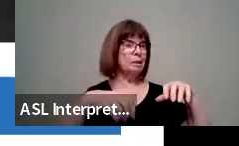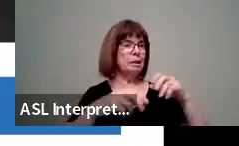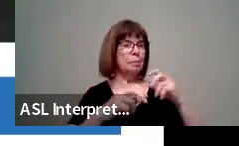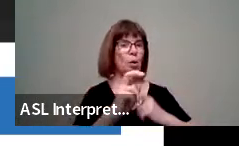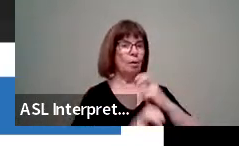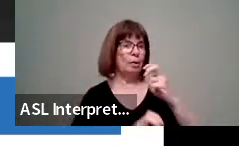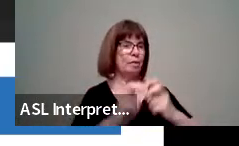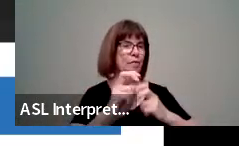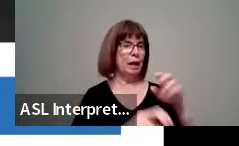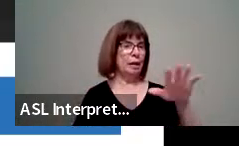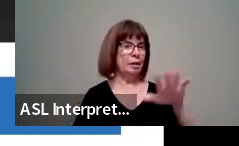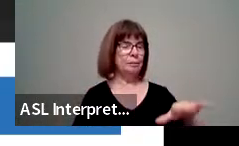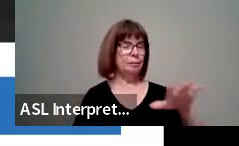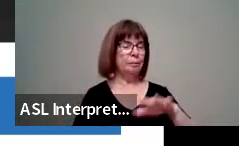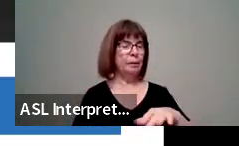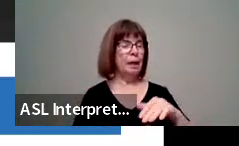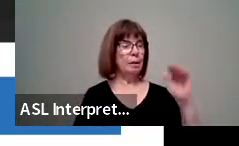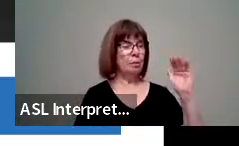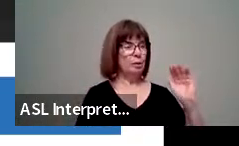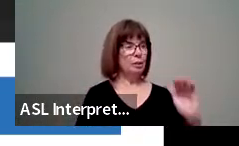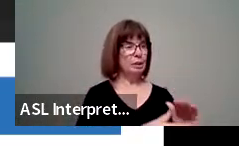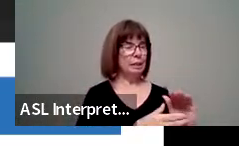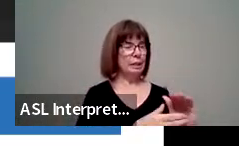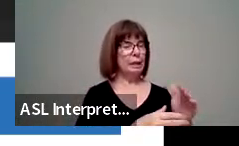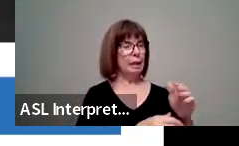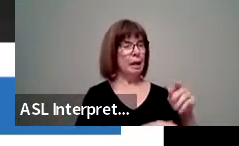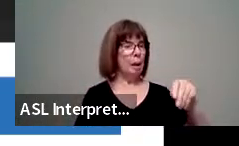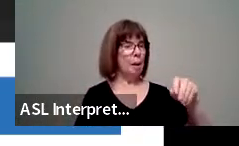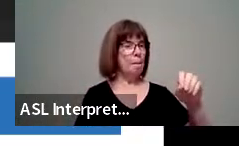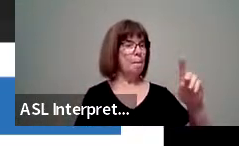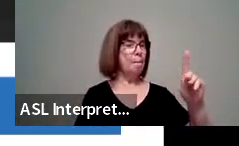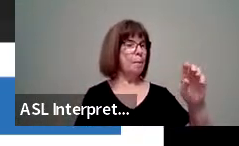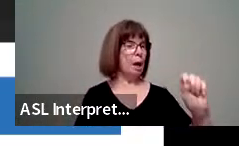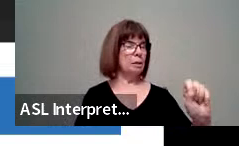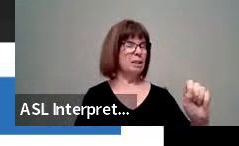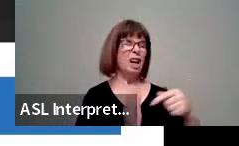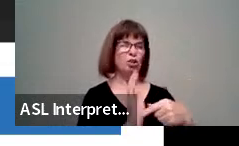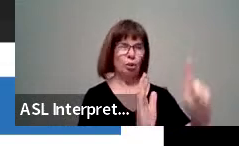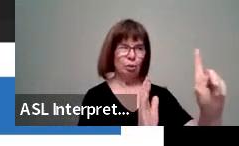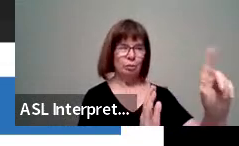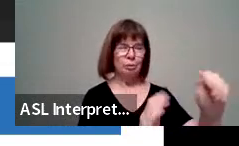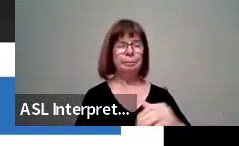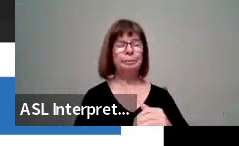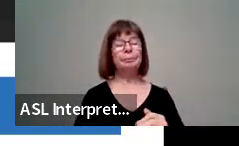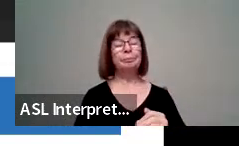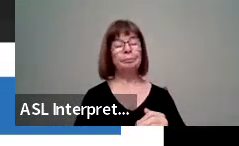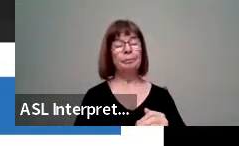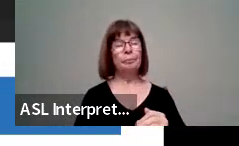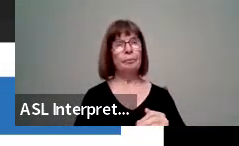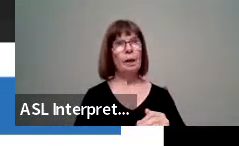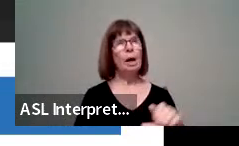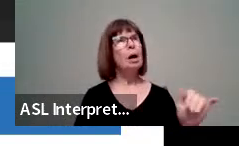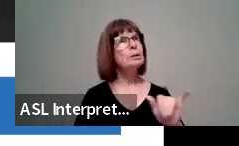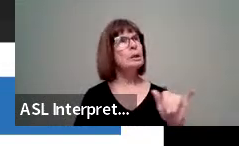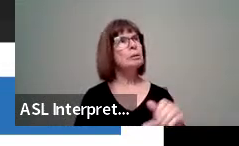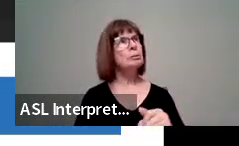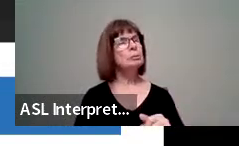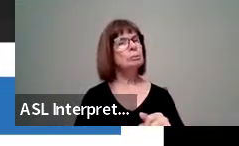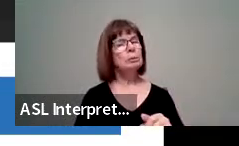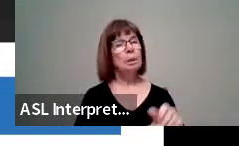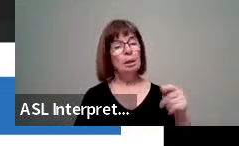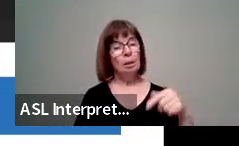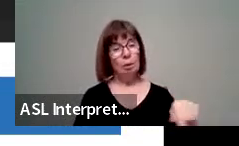the stationary pods, and I'll show you what we're doing in place of that in a few minutes. And we've